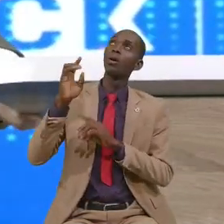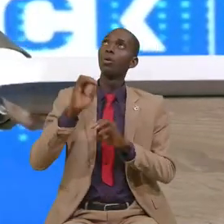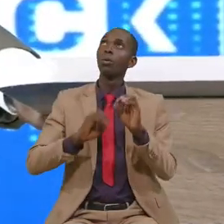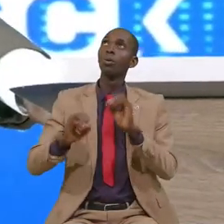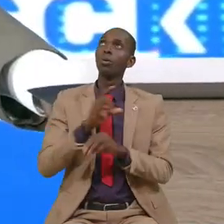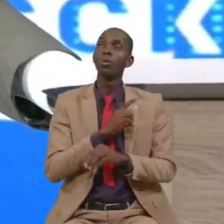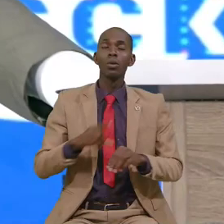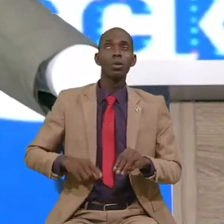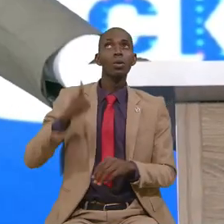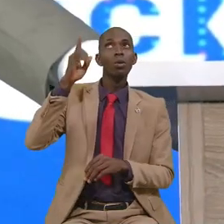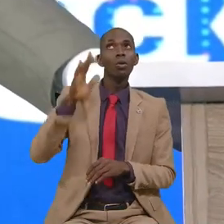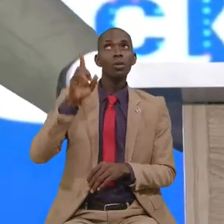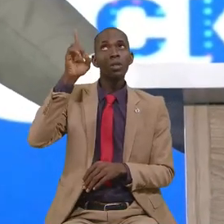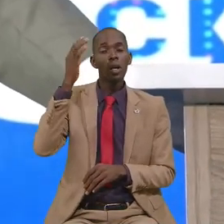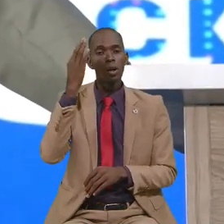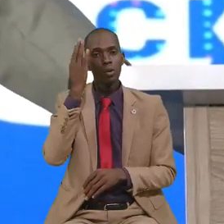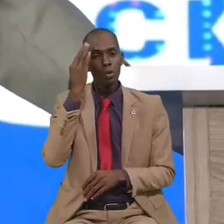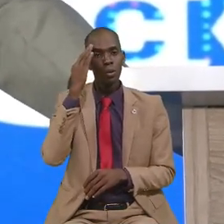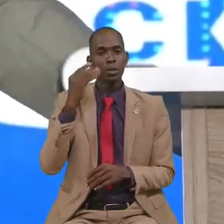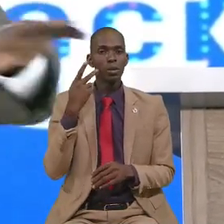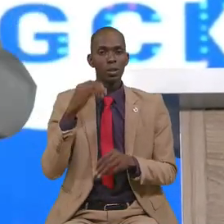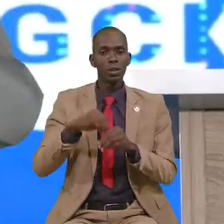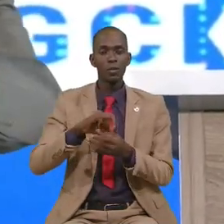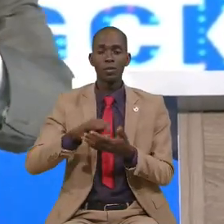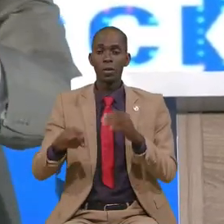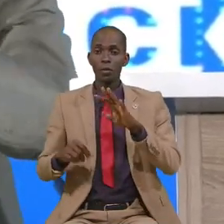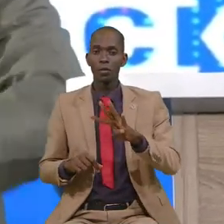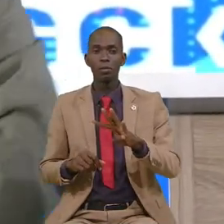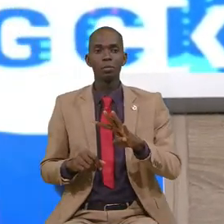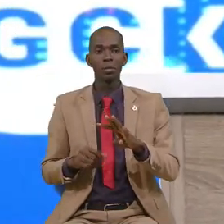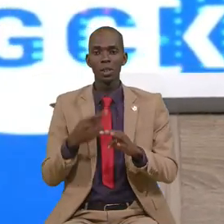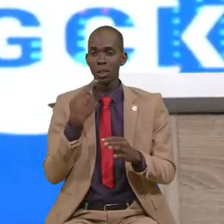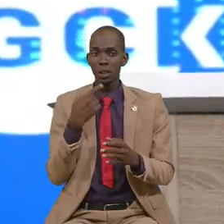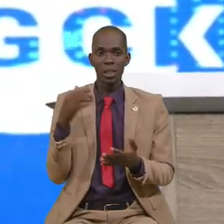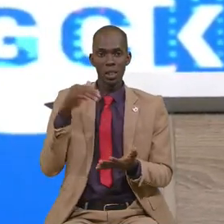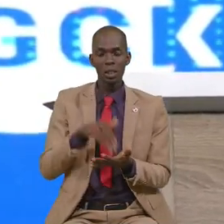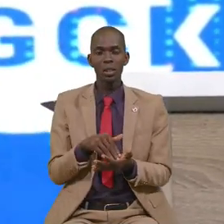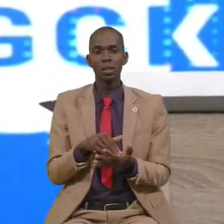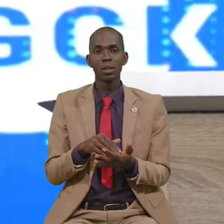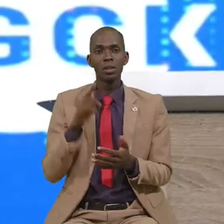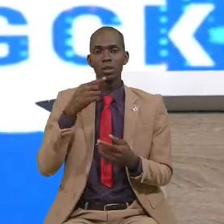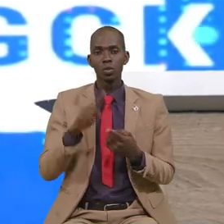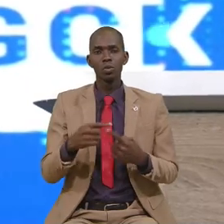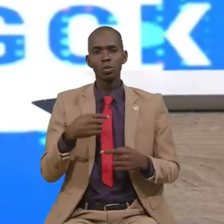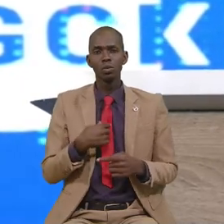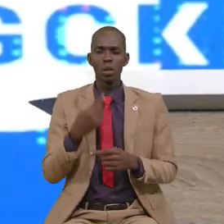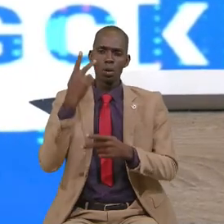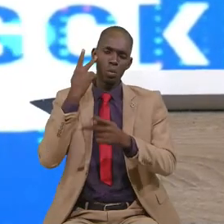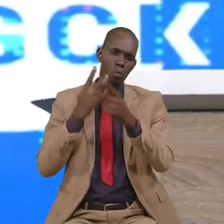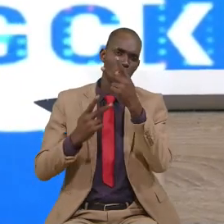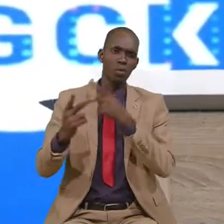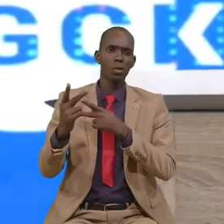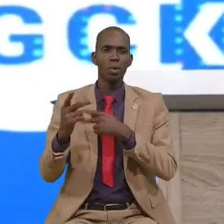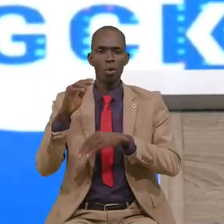thou knowest." Verse 4, in verse 4 it says again, he said unto me, "Prophesy